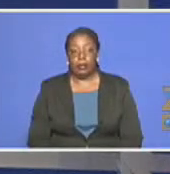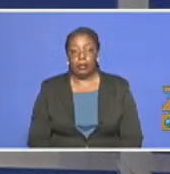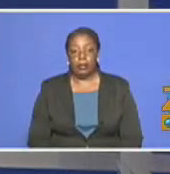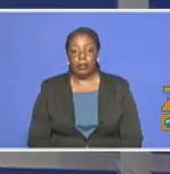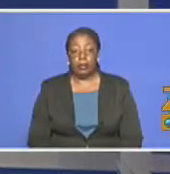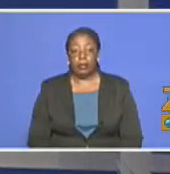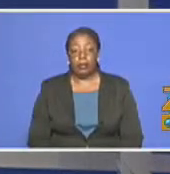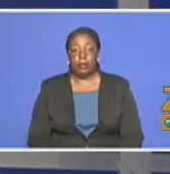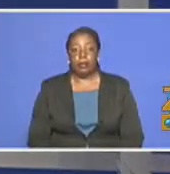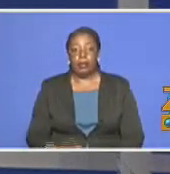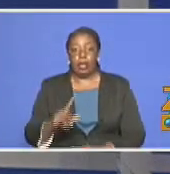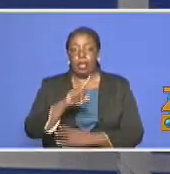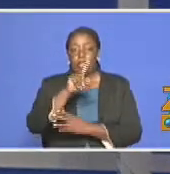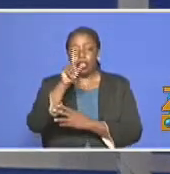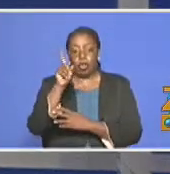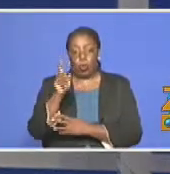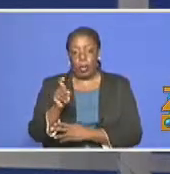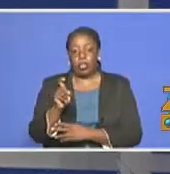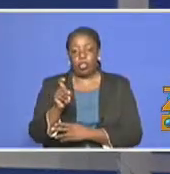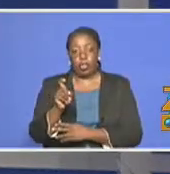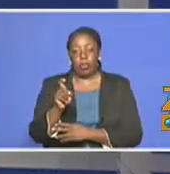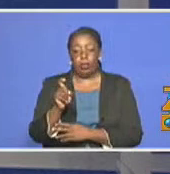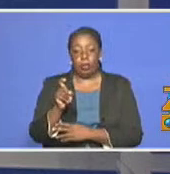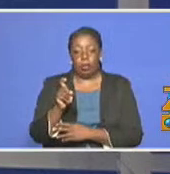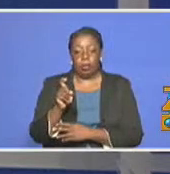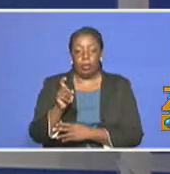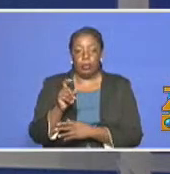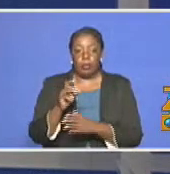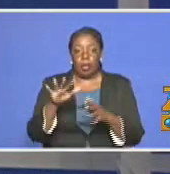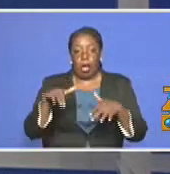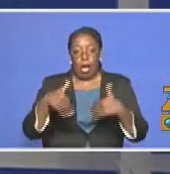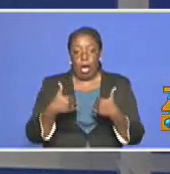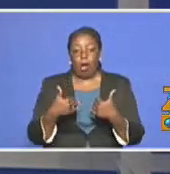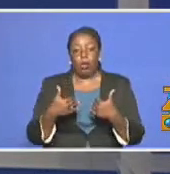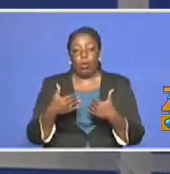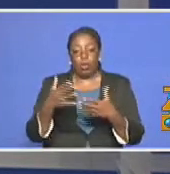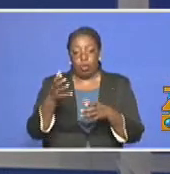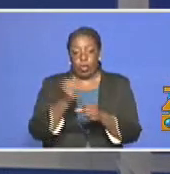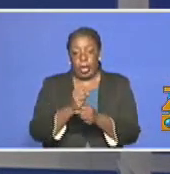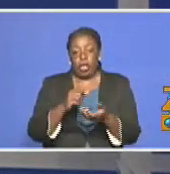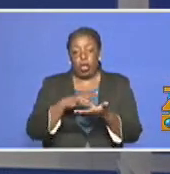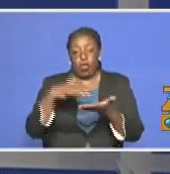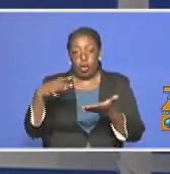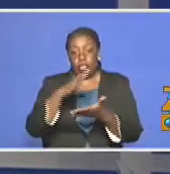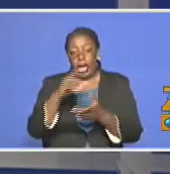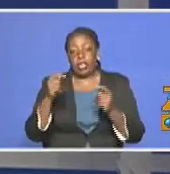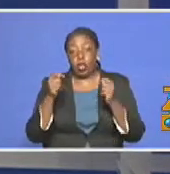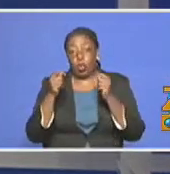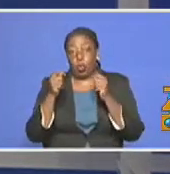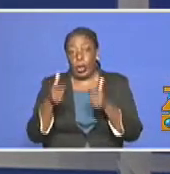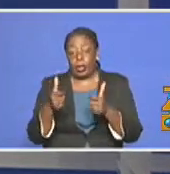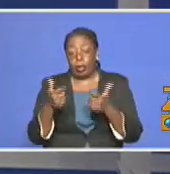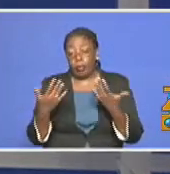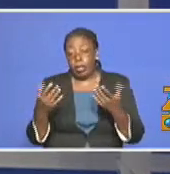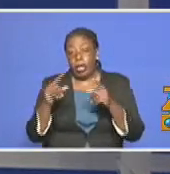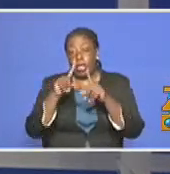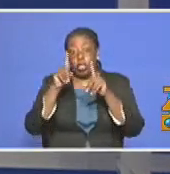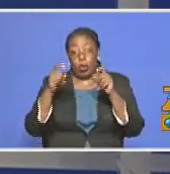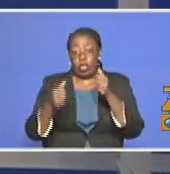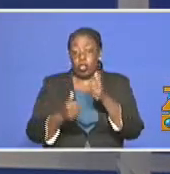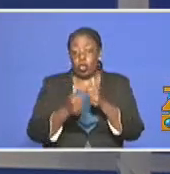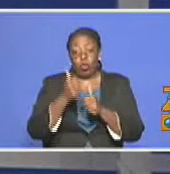It's a question that comes across many minds a time or two: how to get rich and quick. Well, it's a question that even the